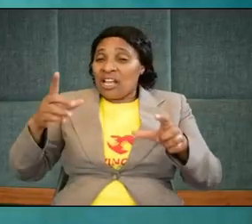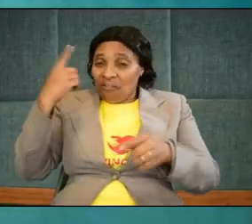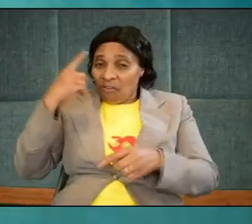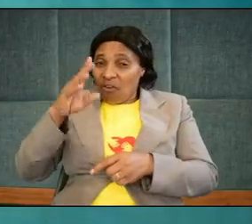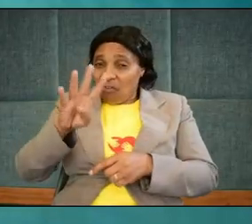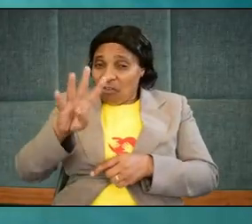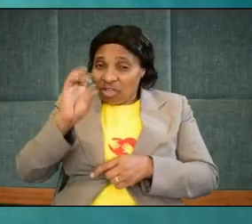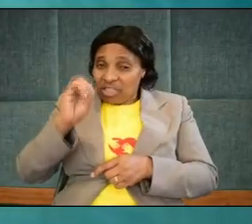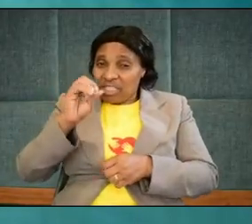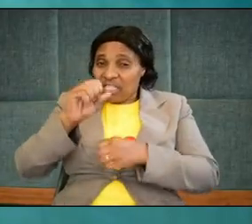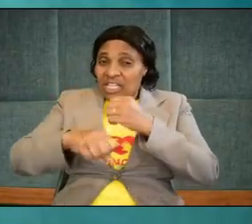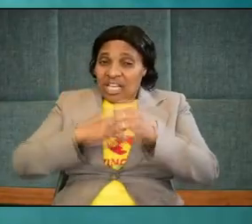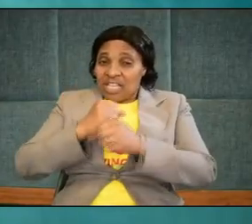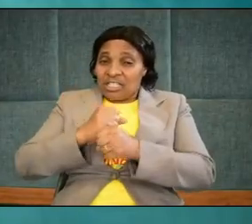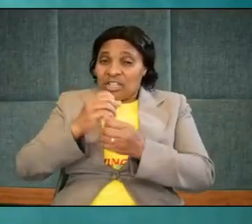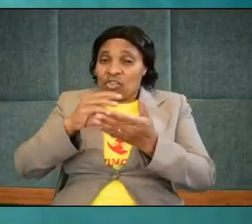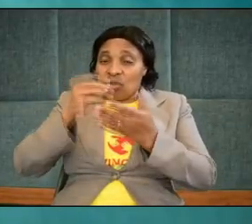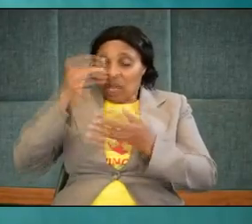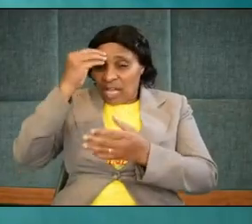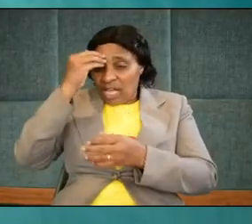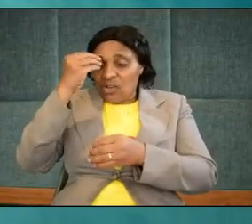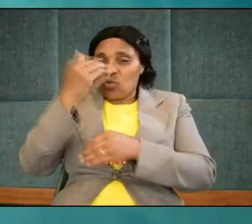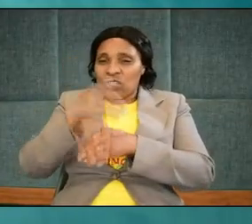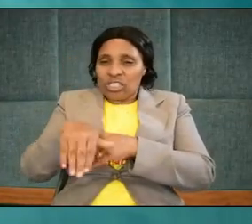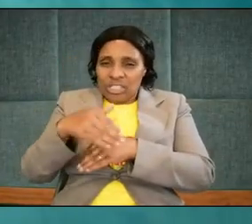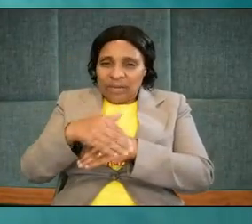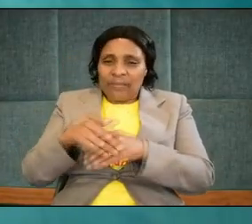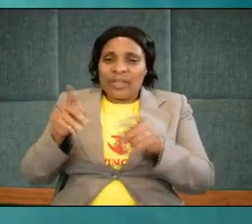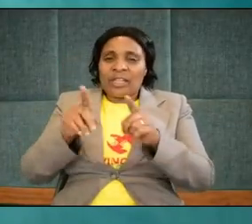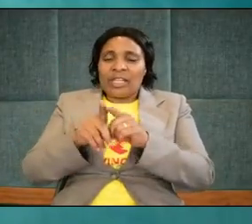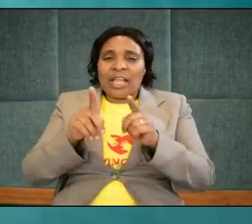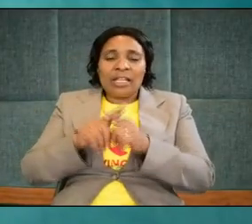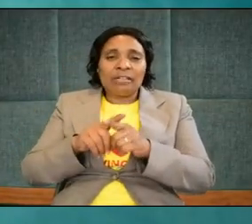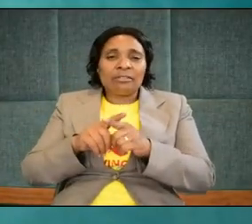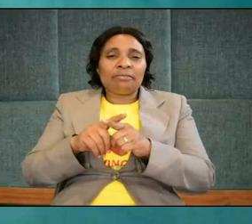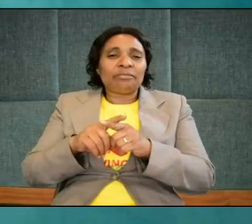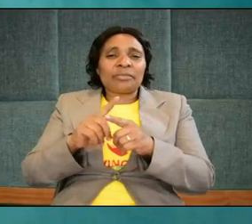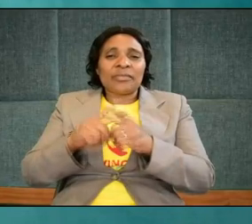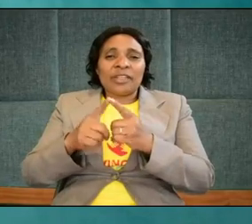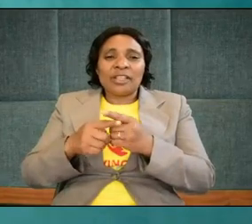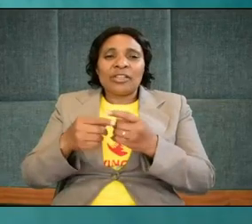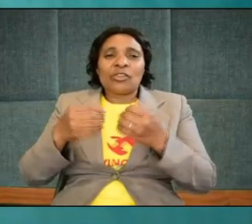to learn to be with sheep in order to endure sheepish people.